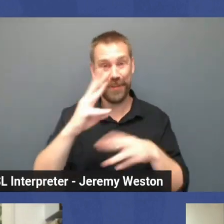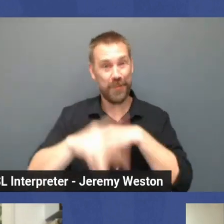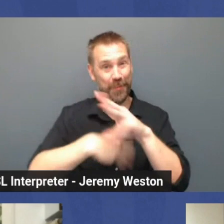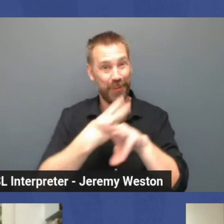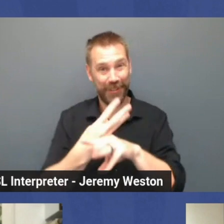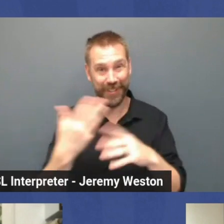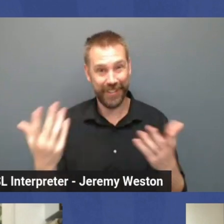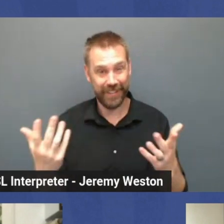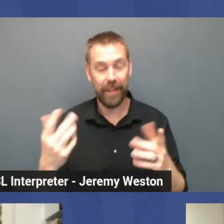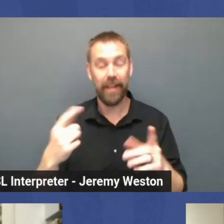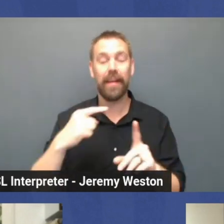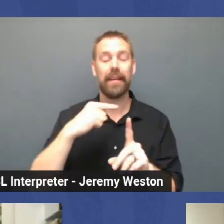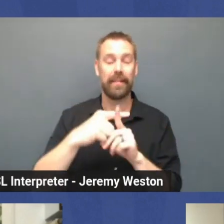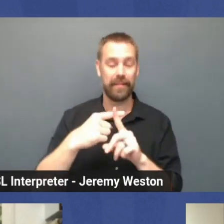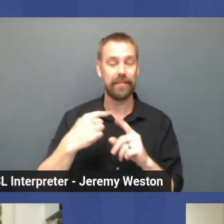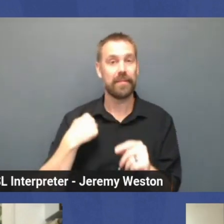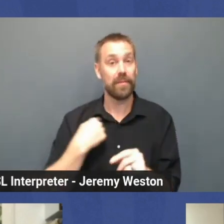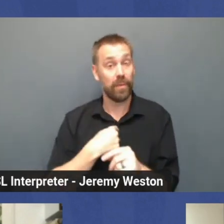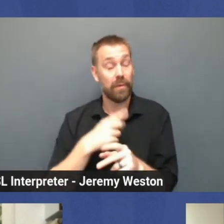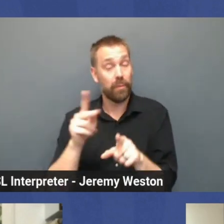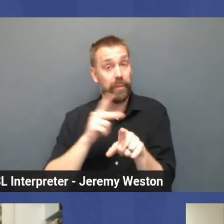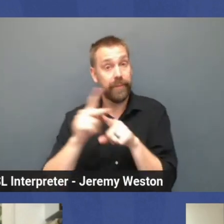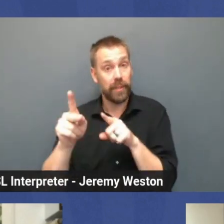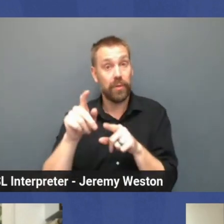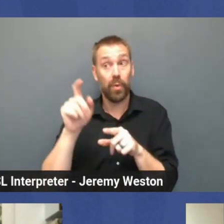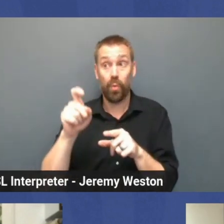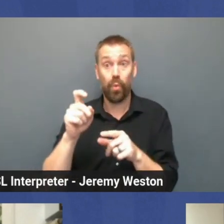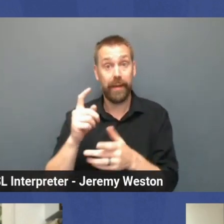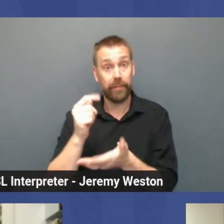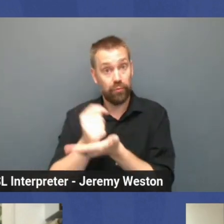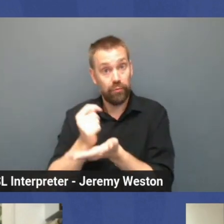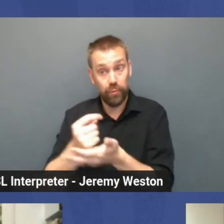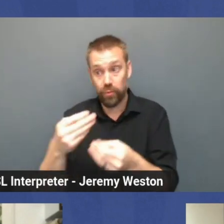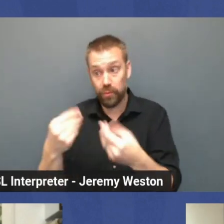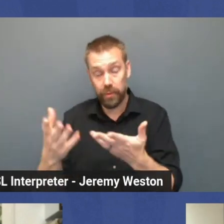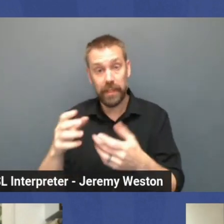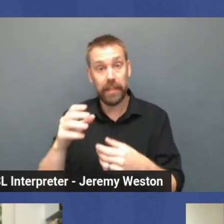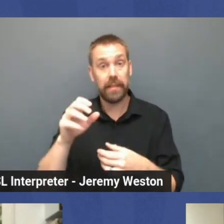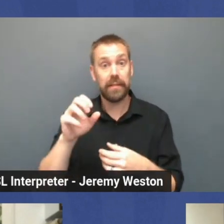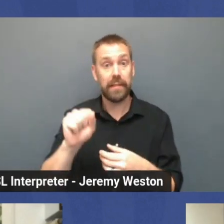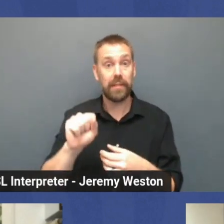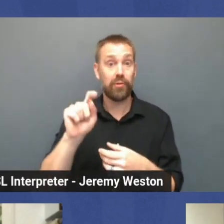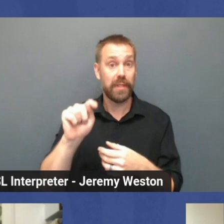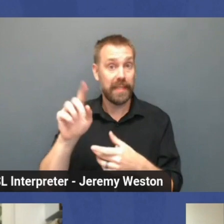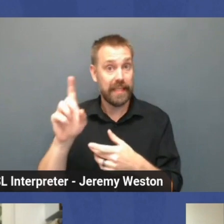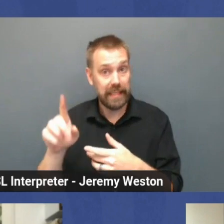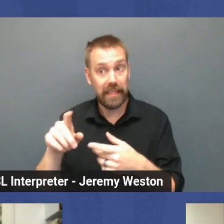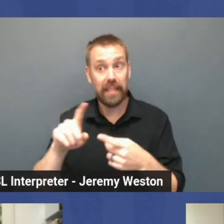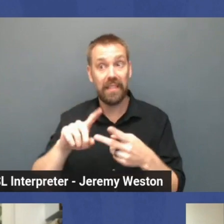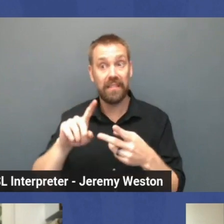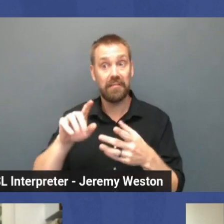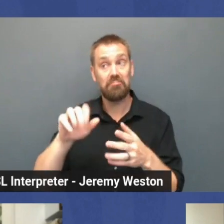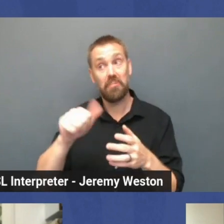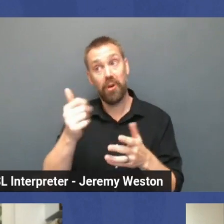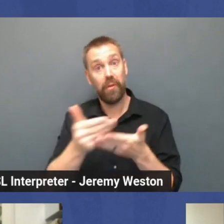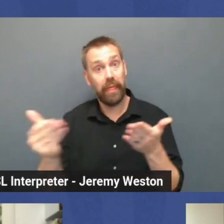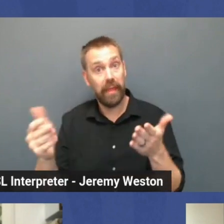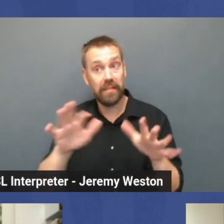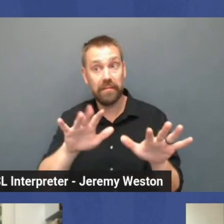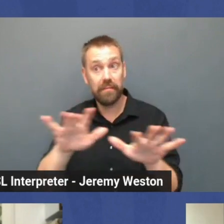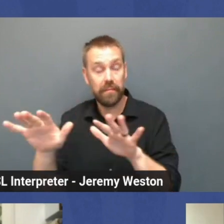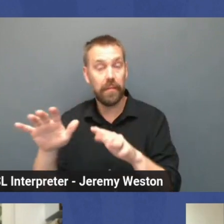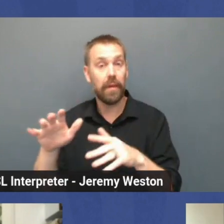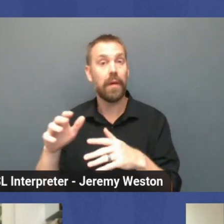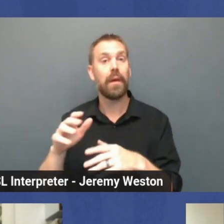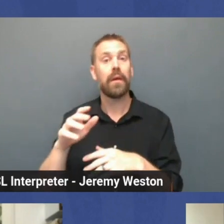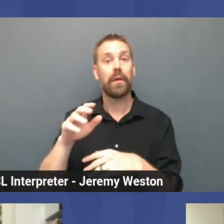are professionals that have to treat sexually transmitted disease and other things of that nature. Reproductive health,